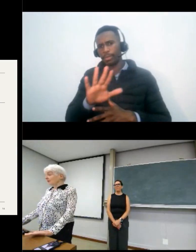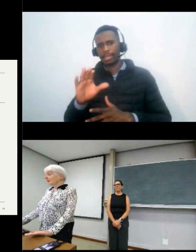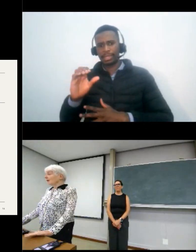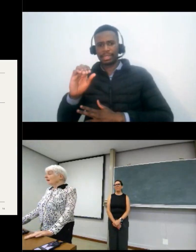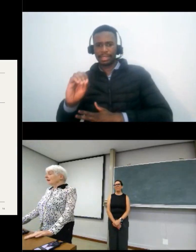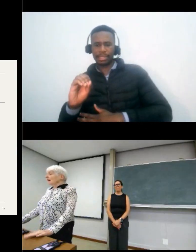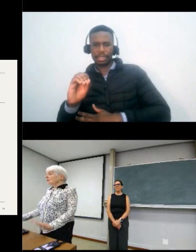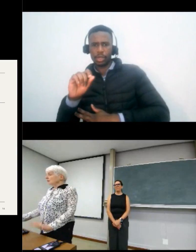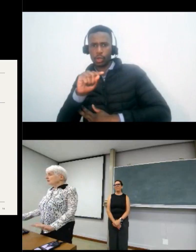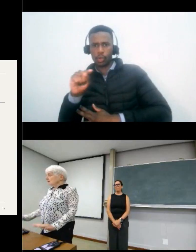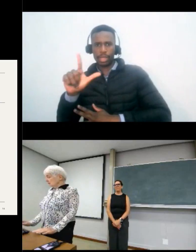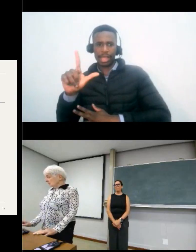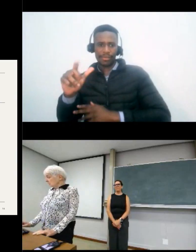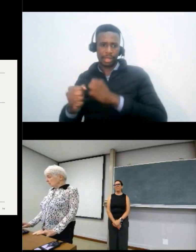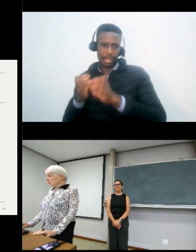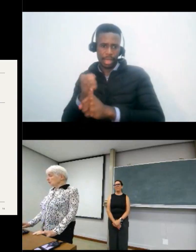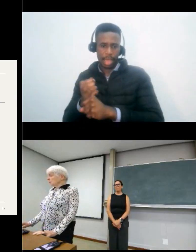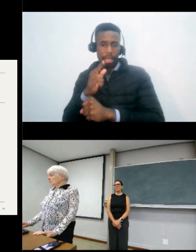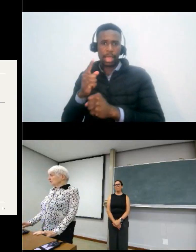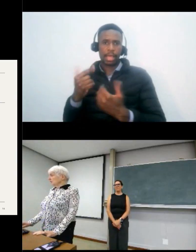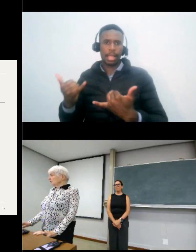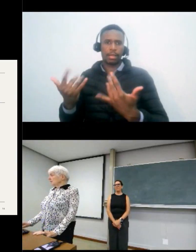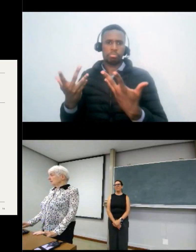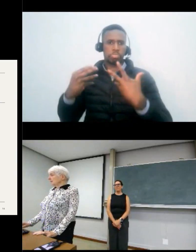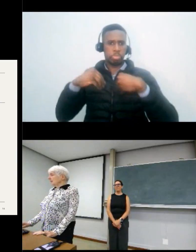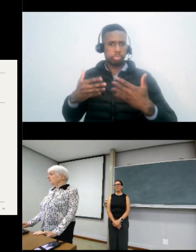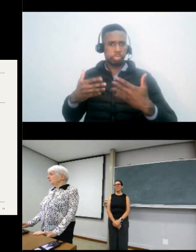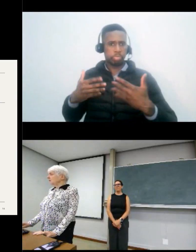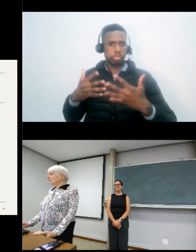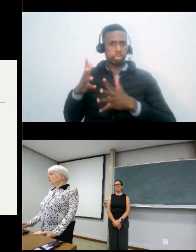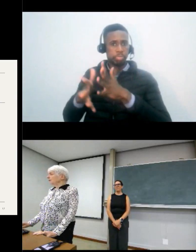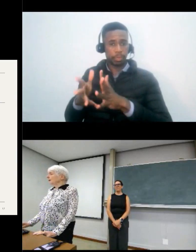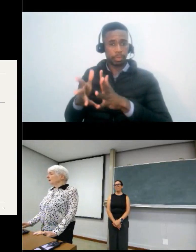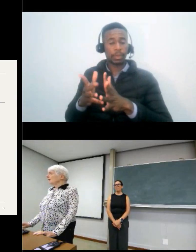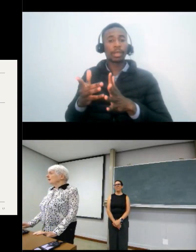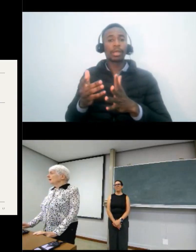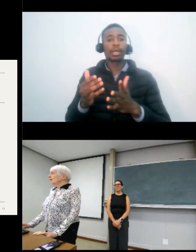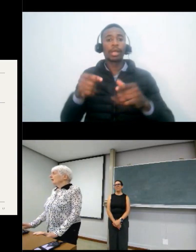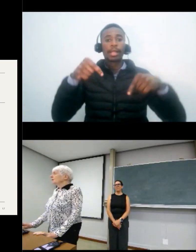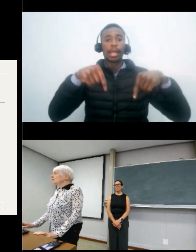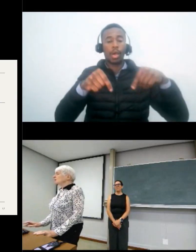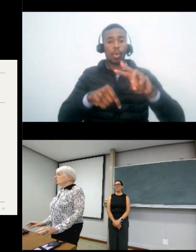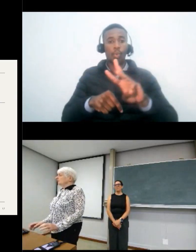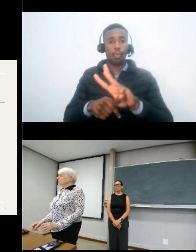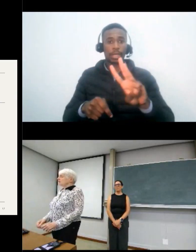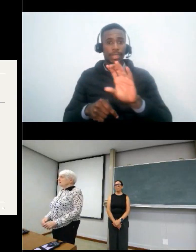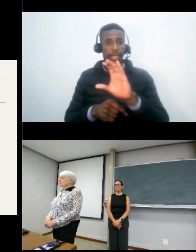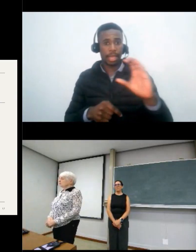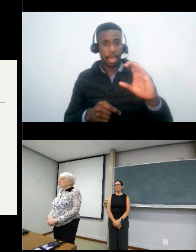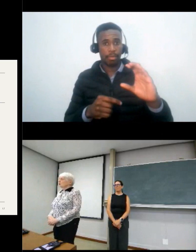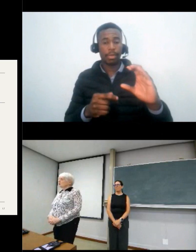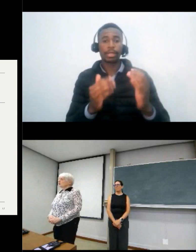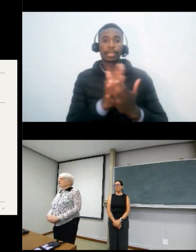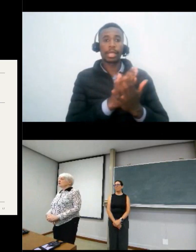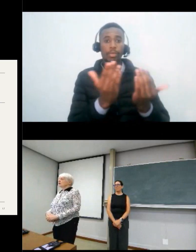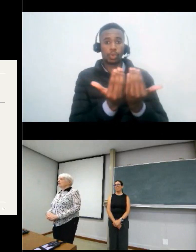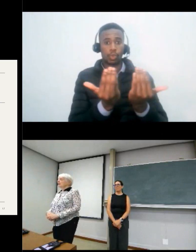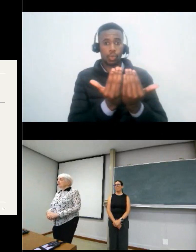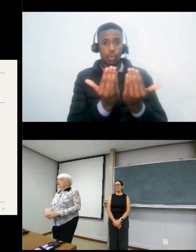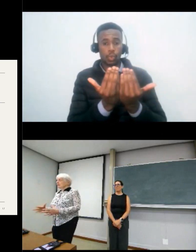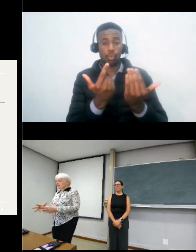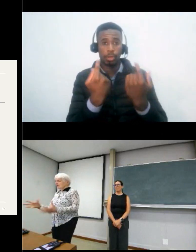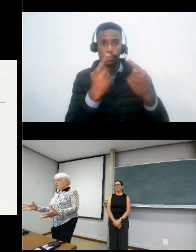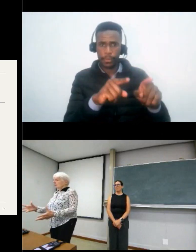right? So, and we did this study at 2 schools in the Western Cape. And what we found